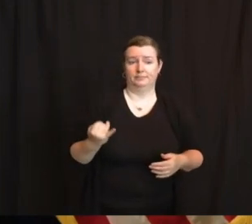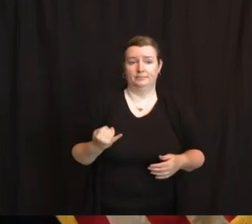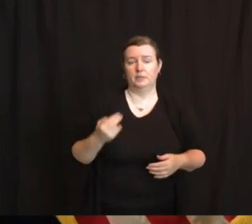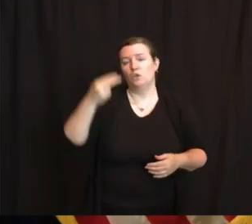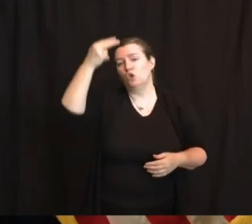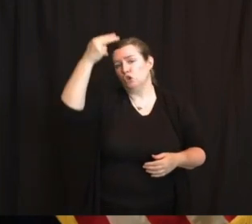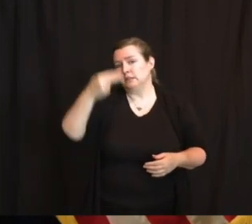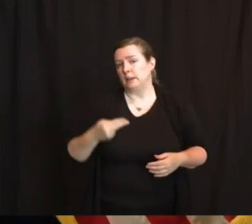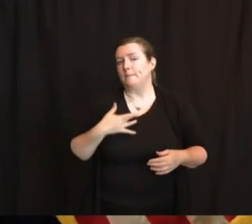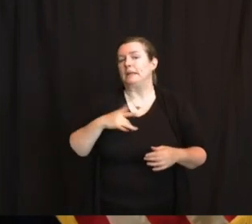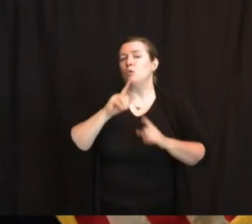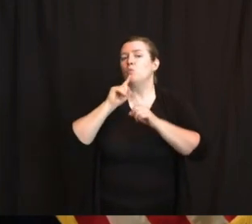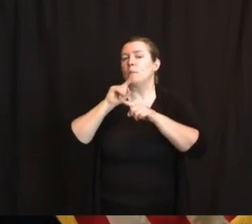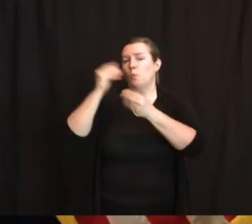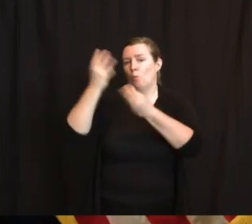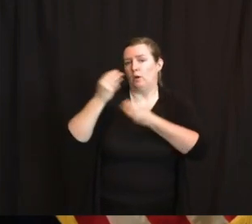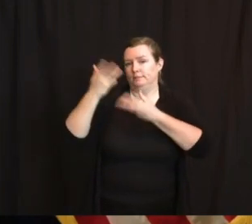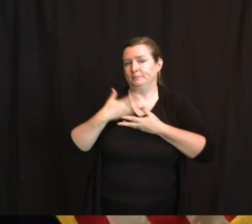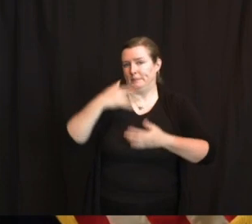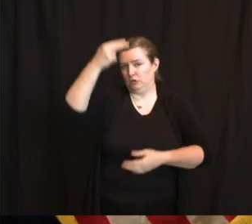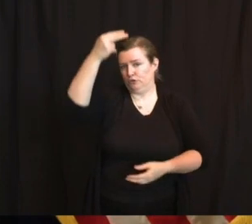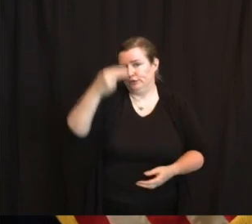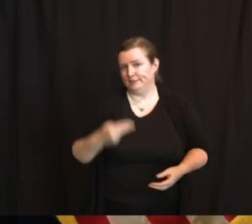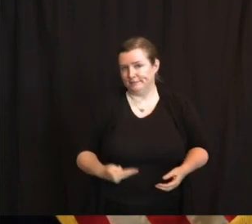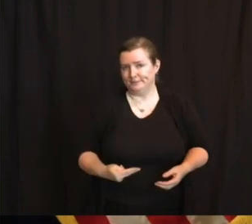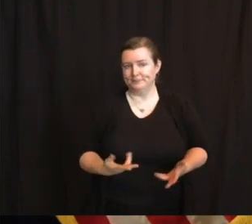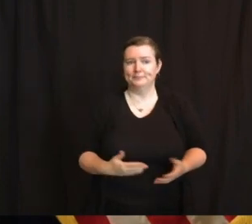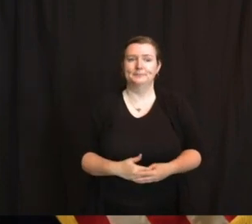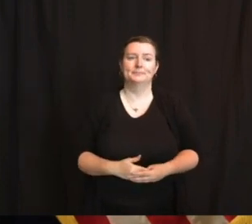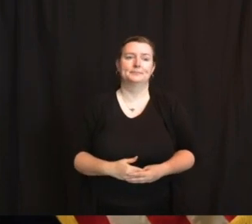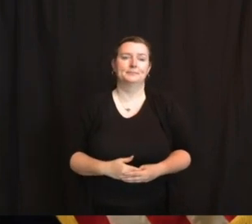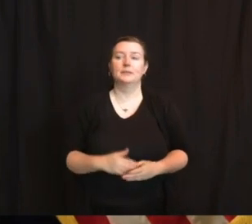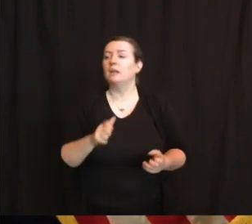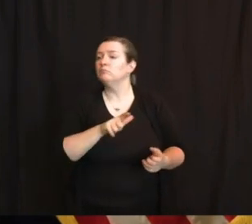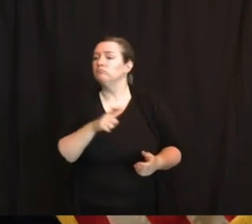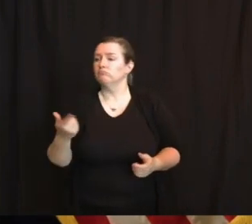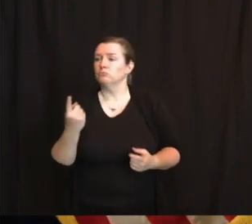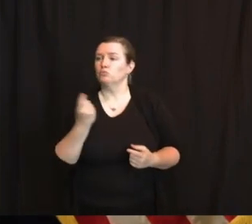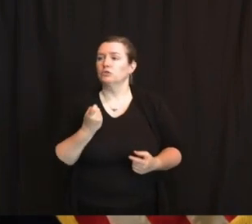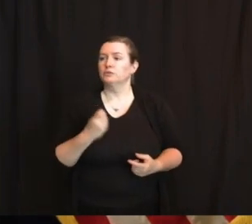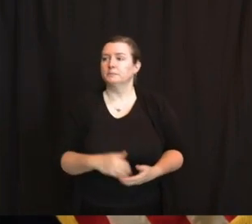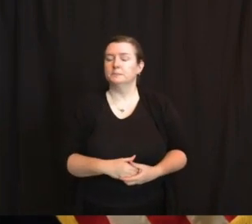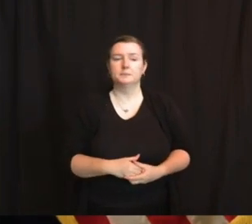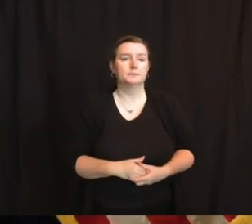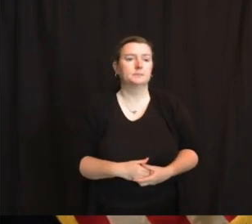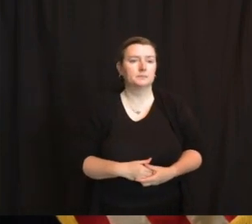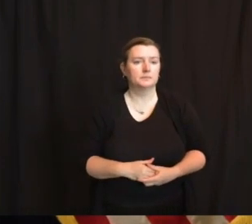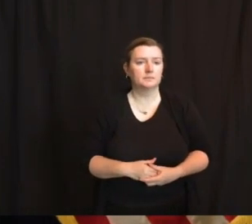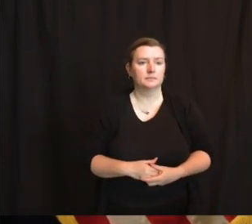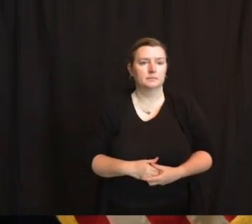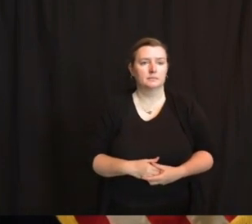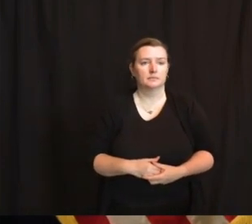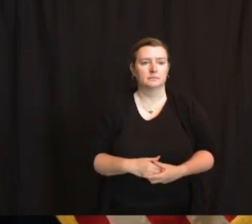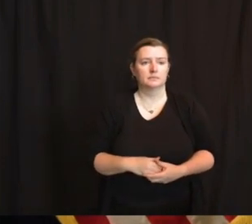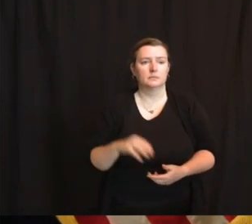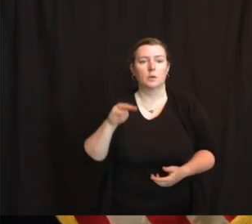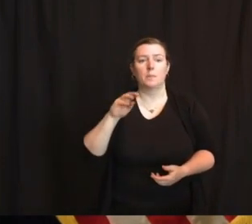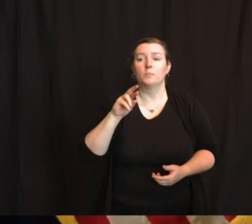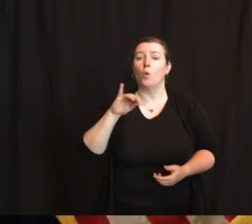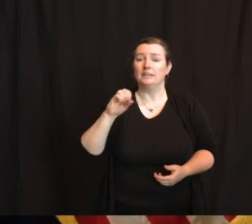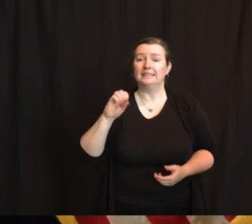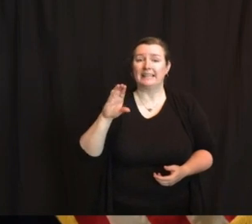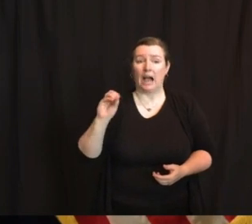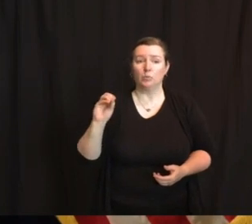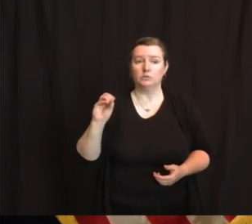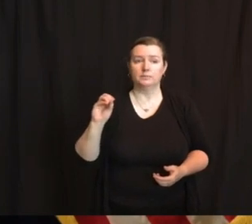Good afternoon. The Morris County Chamber of Commerce has established a task force for reopening New Jersey's businesses.